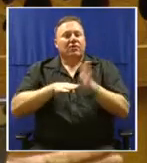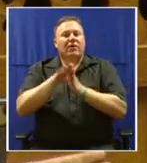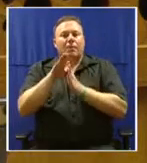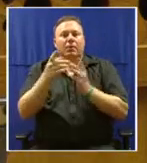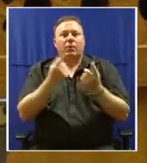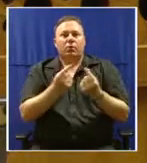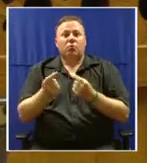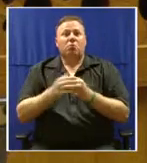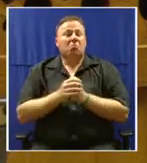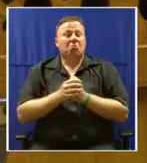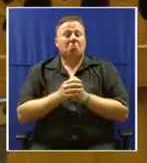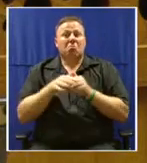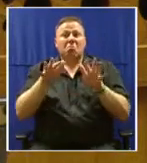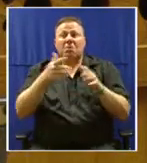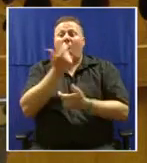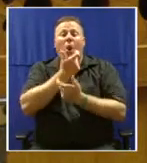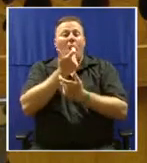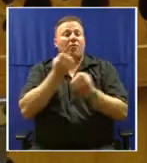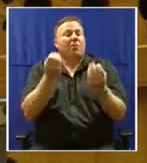people laughed.